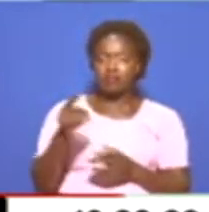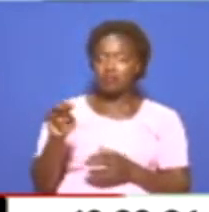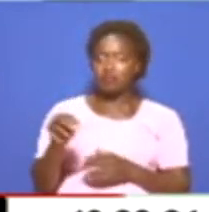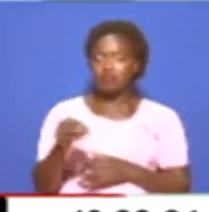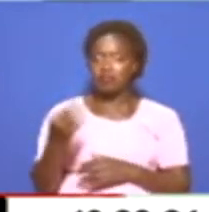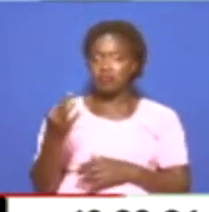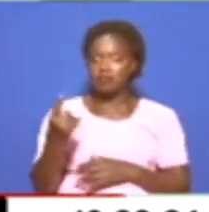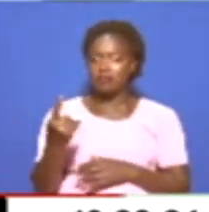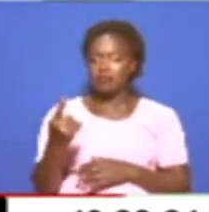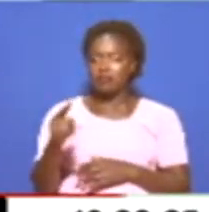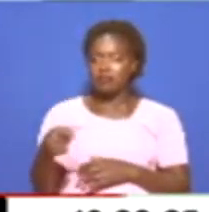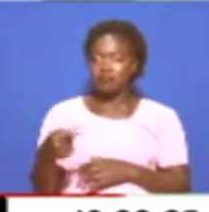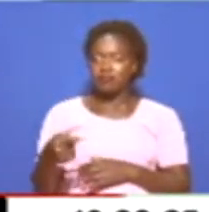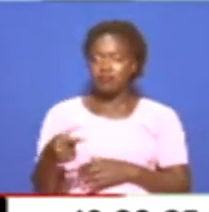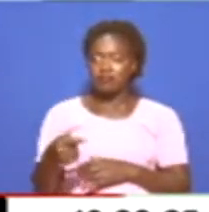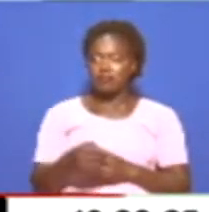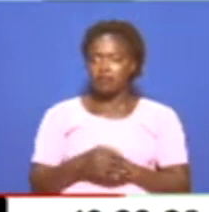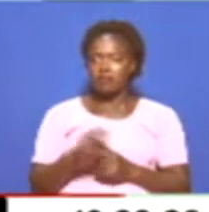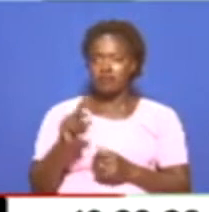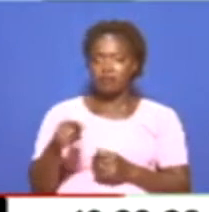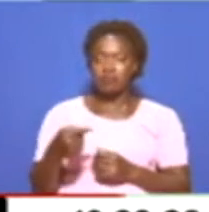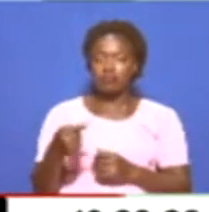1,031,645. In the diaspora,